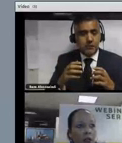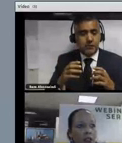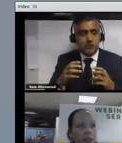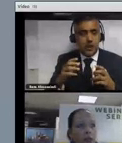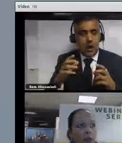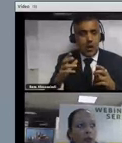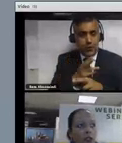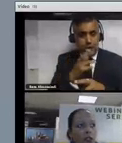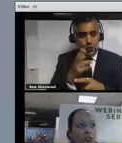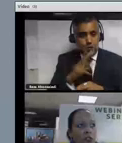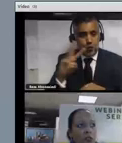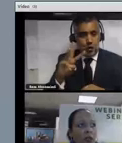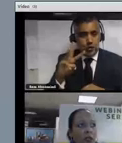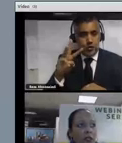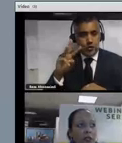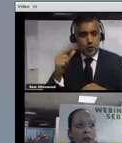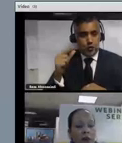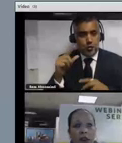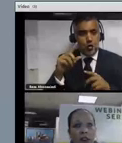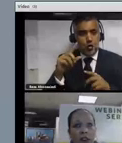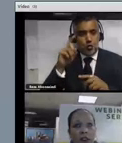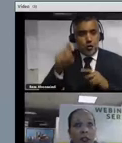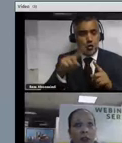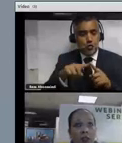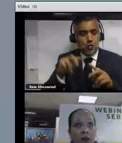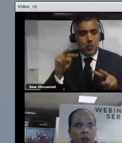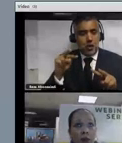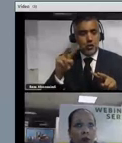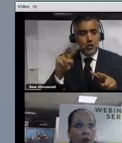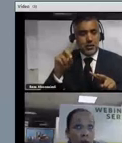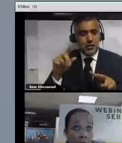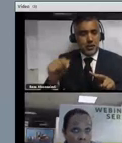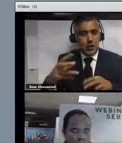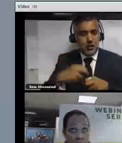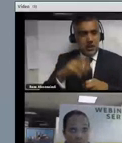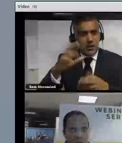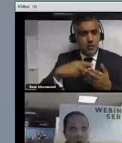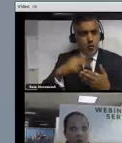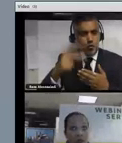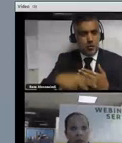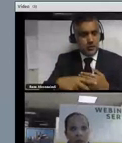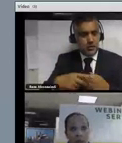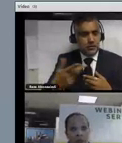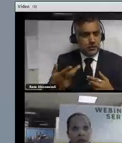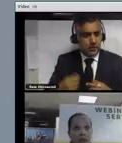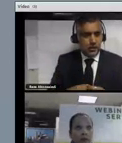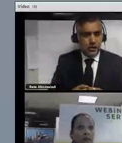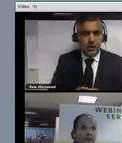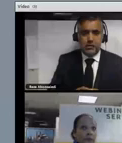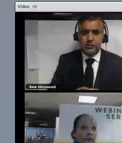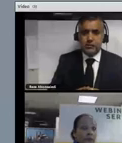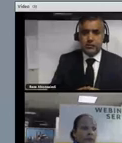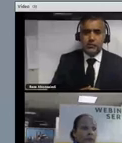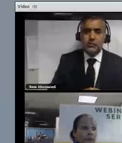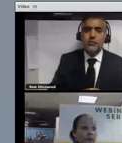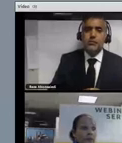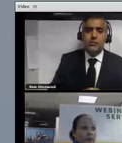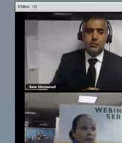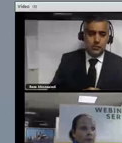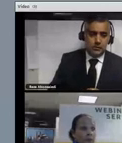the Washington Group questions to monitor disability inclusion in their program. Could you speak to that a bit, please? Yes,